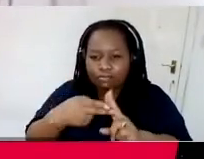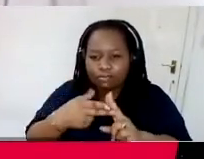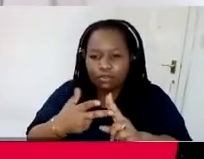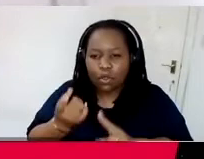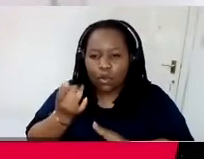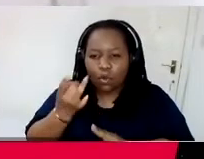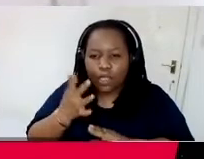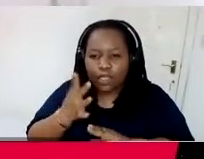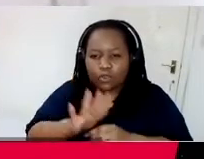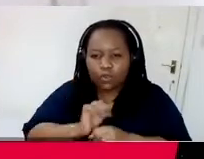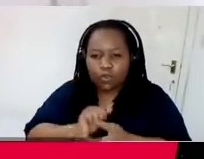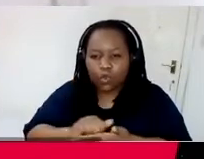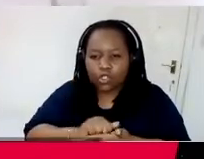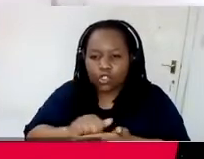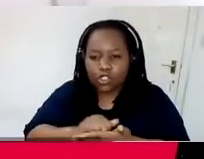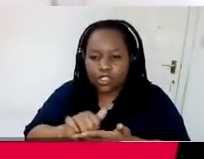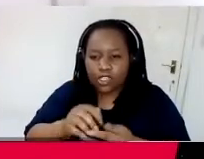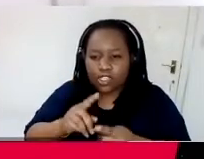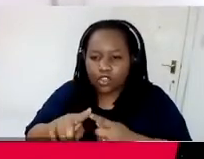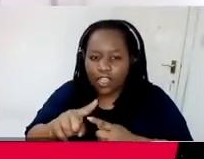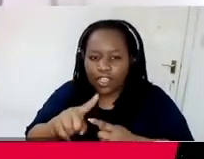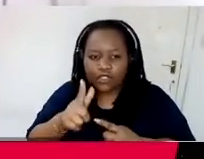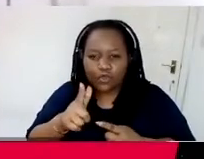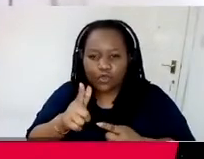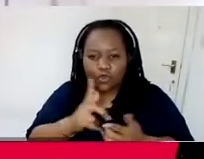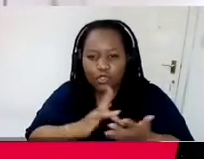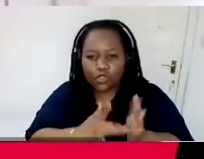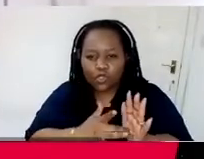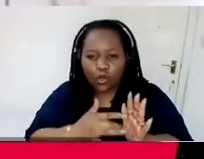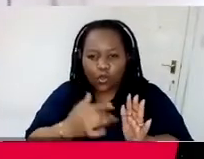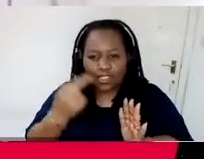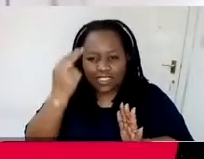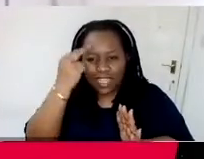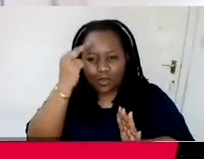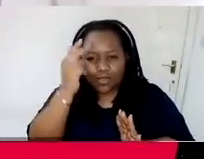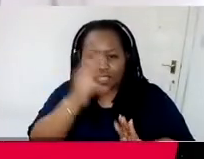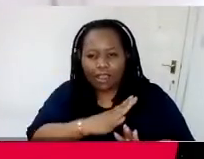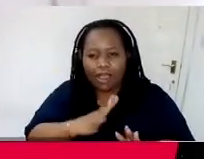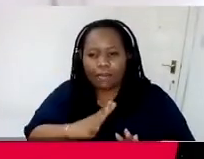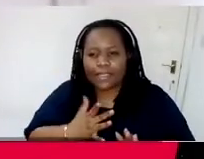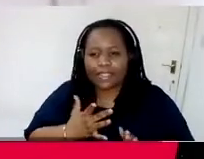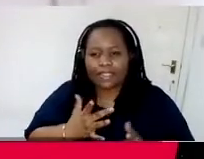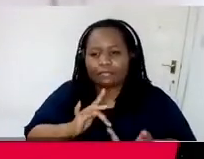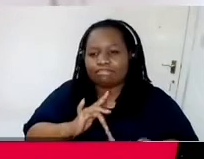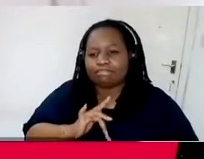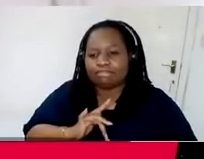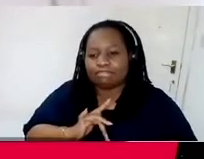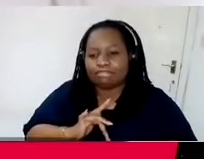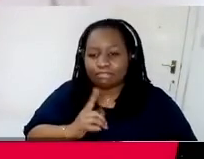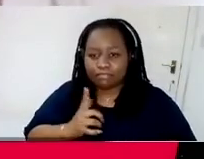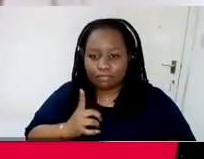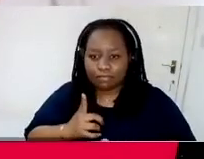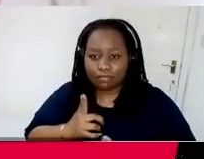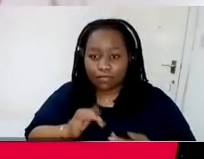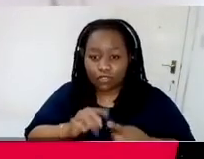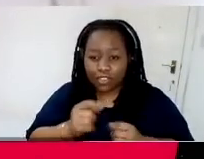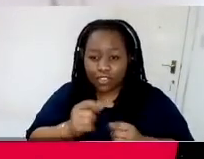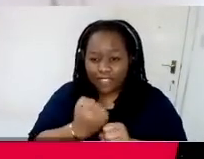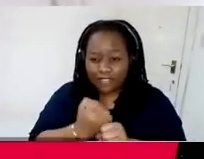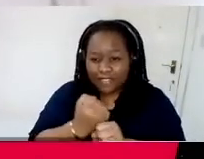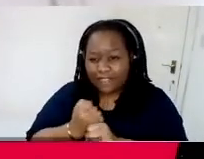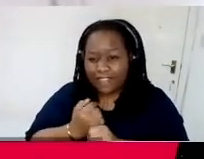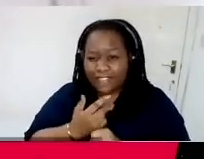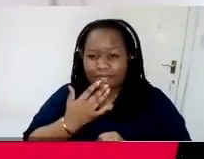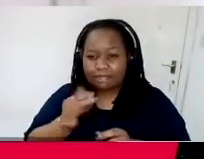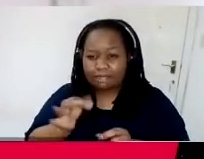to exonerate the Saudi military forces from the supposed mistakes that they may have made, which is akin to the